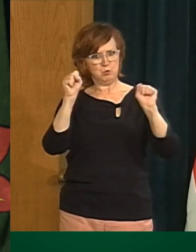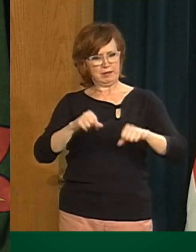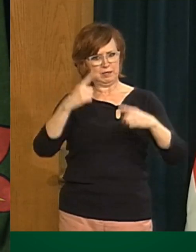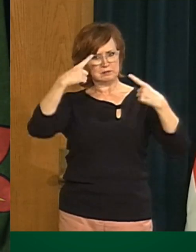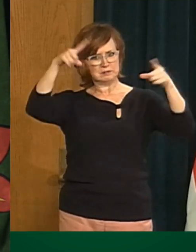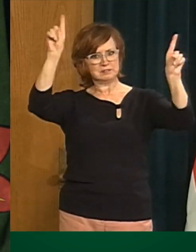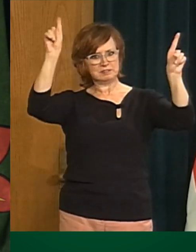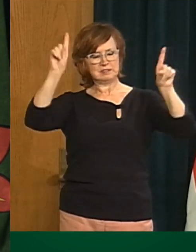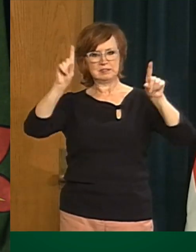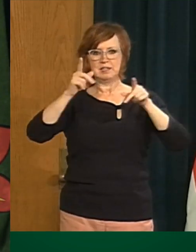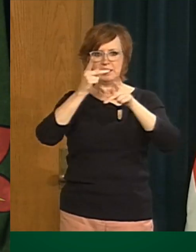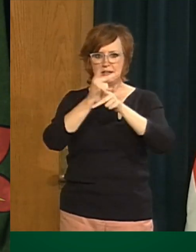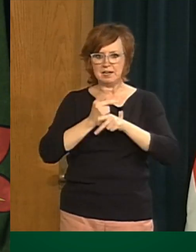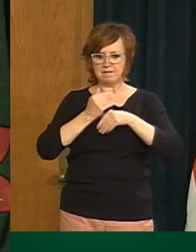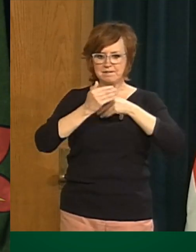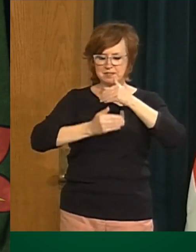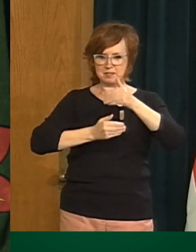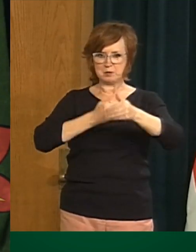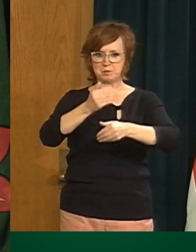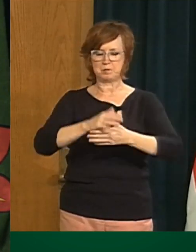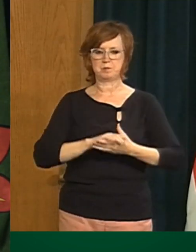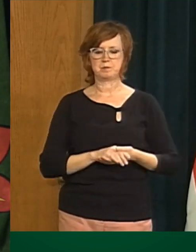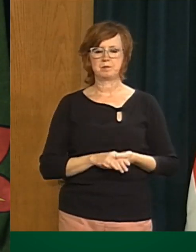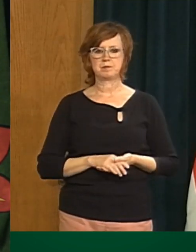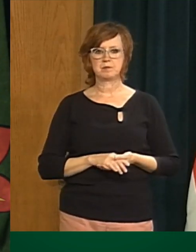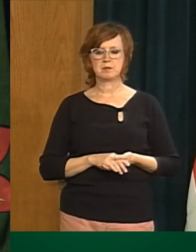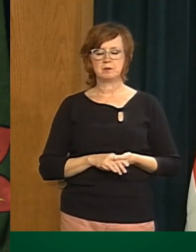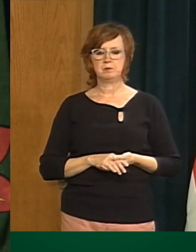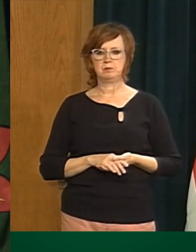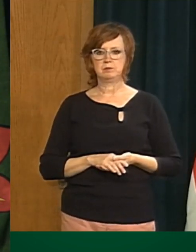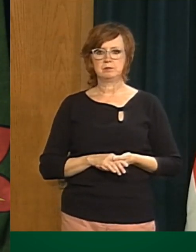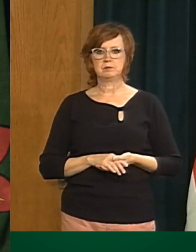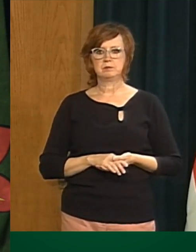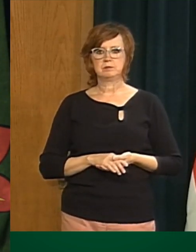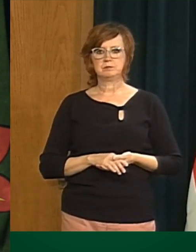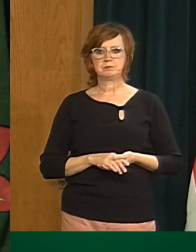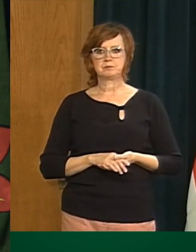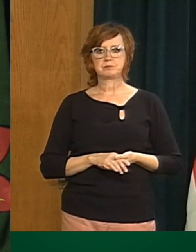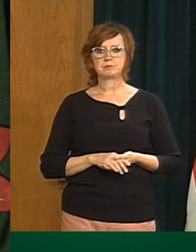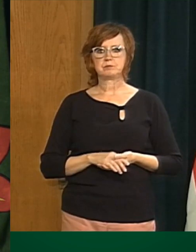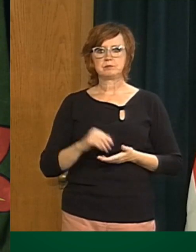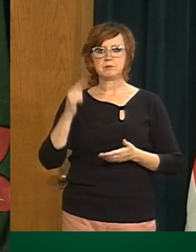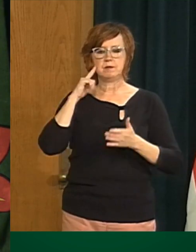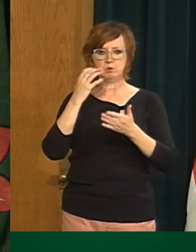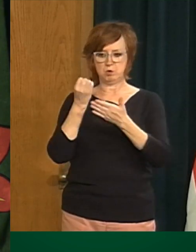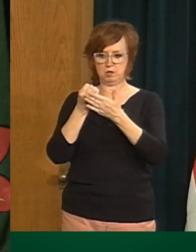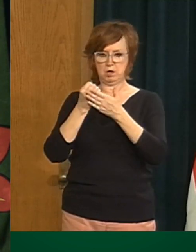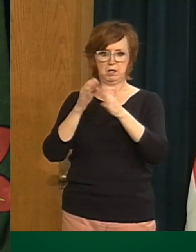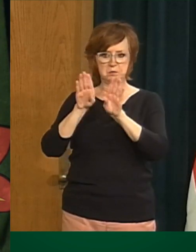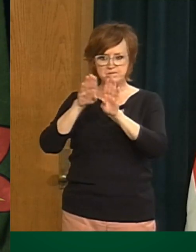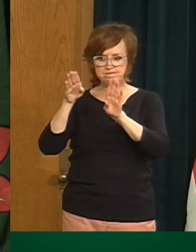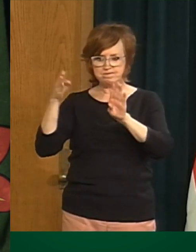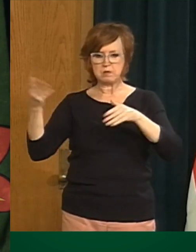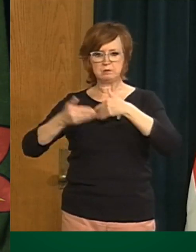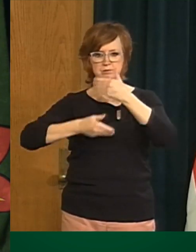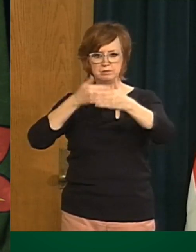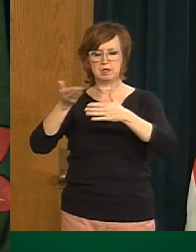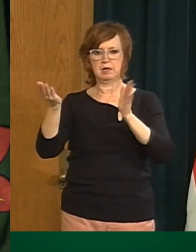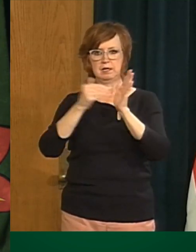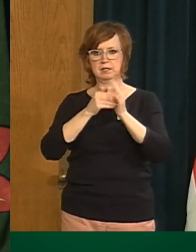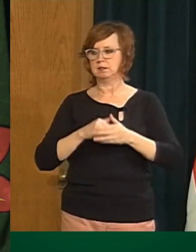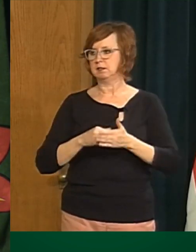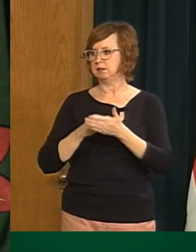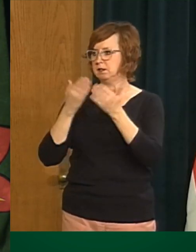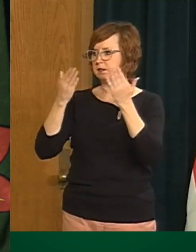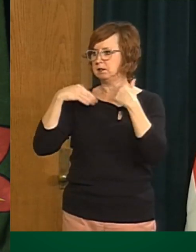to cautiously and methodically open up sectors of our economy while being able to manage the spread of this virus.